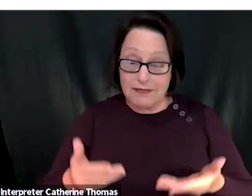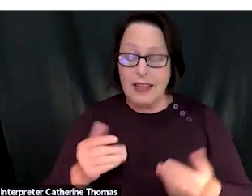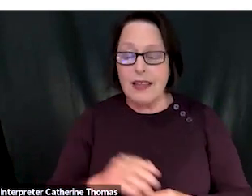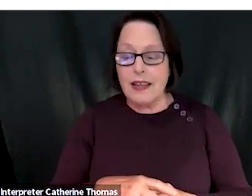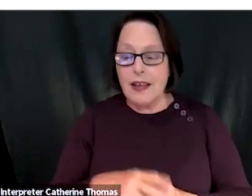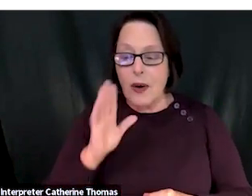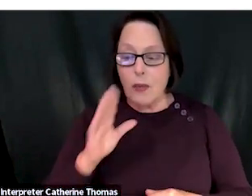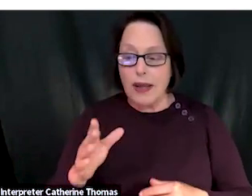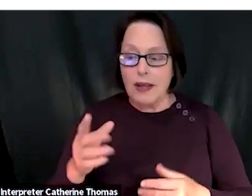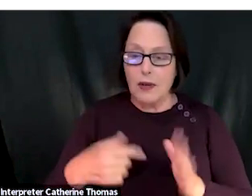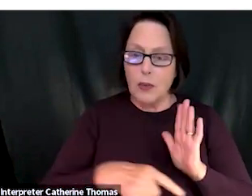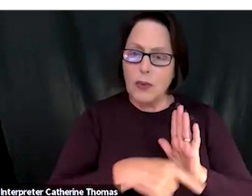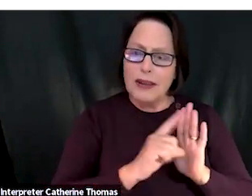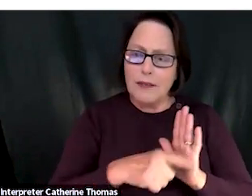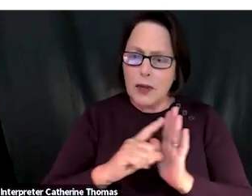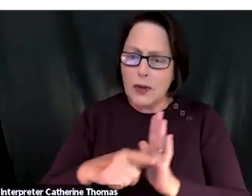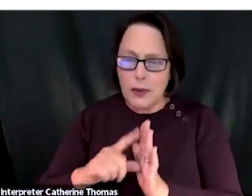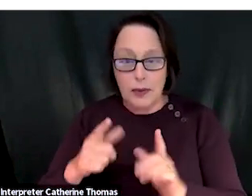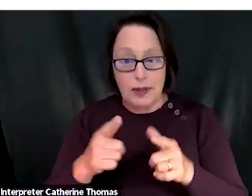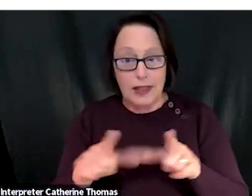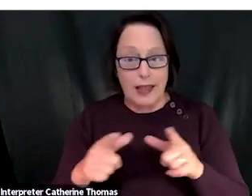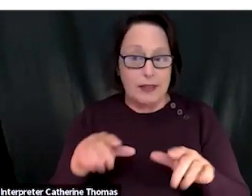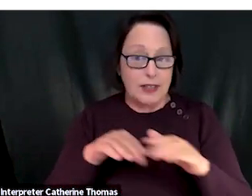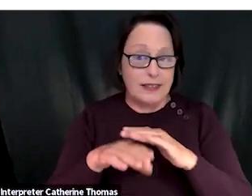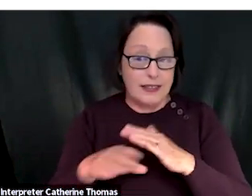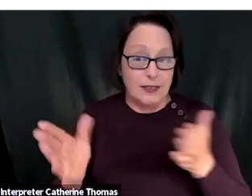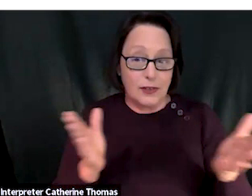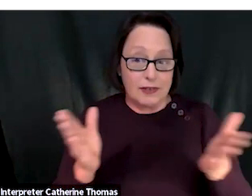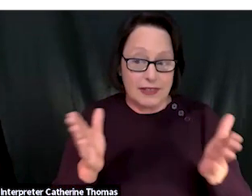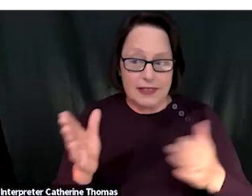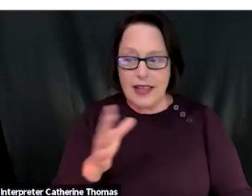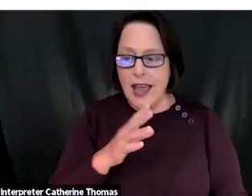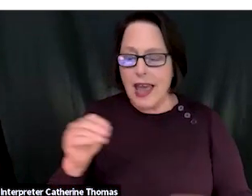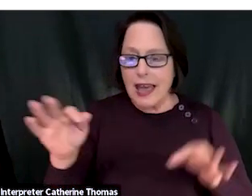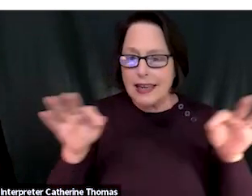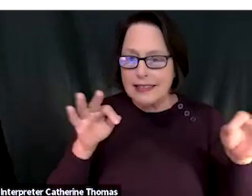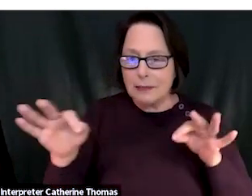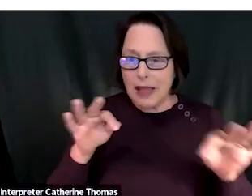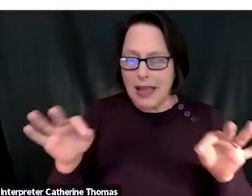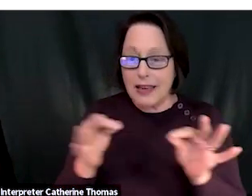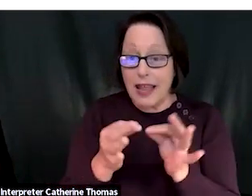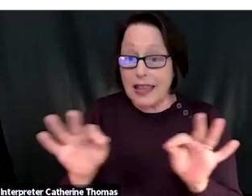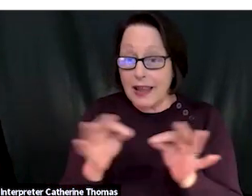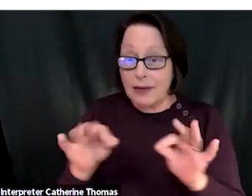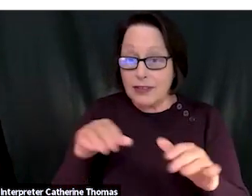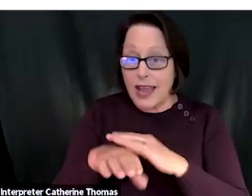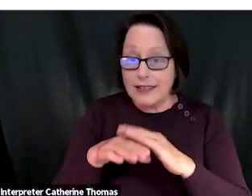review language access services, and explain the language access plan.